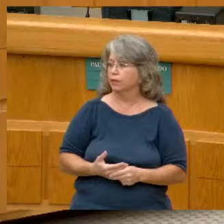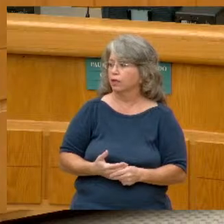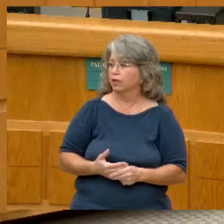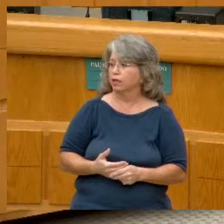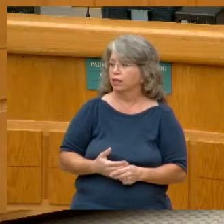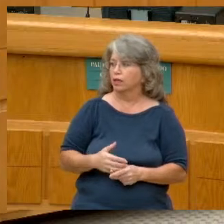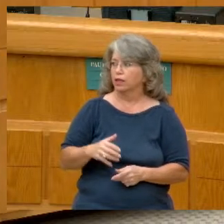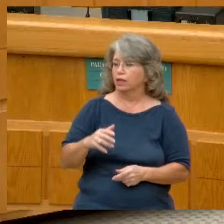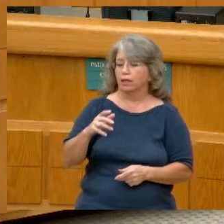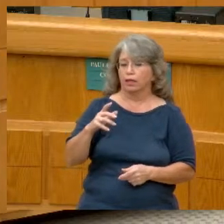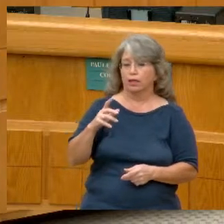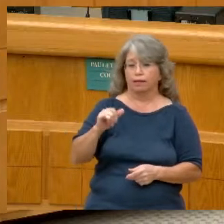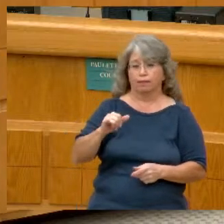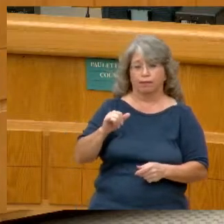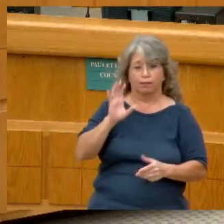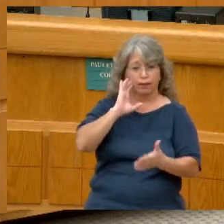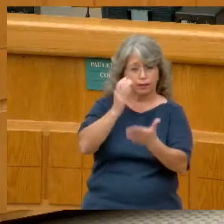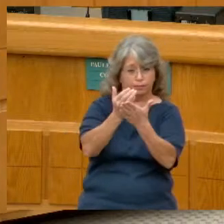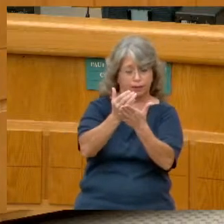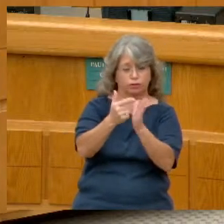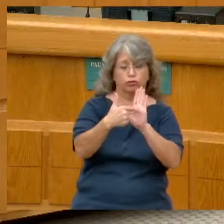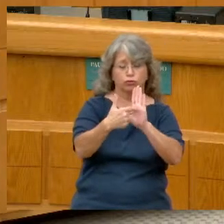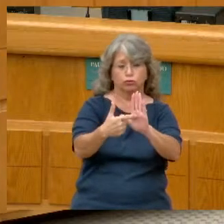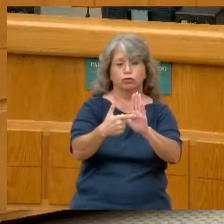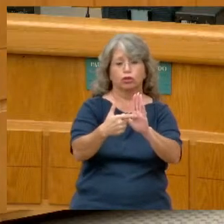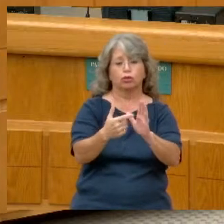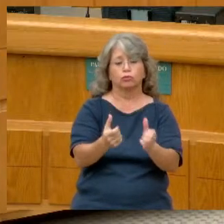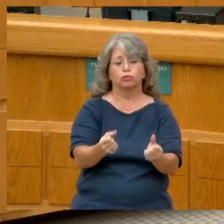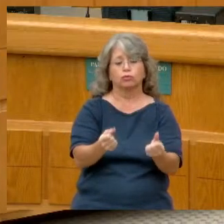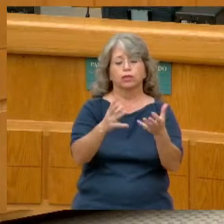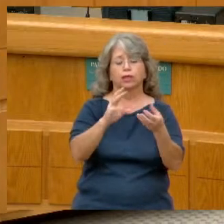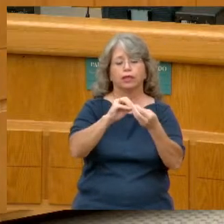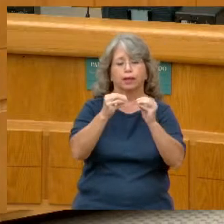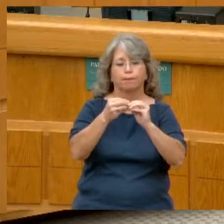So here you see hospitalization patient numbers are